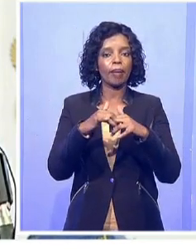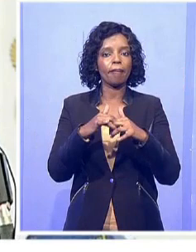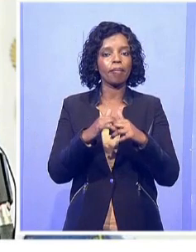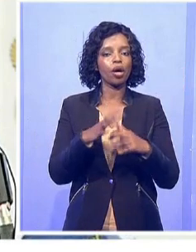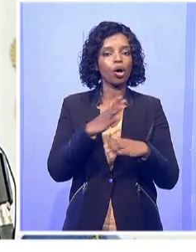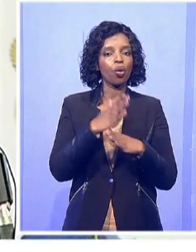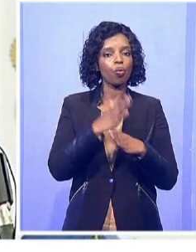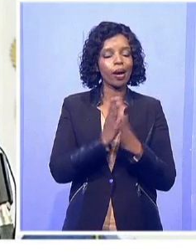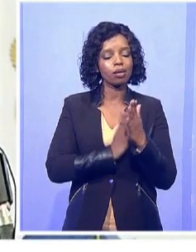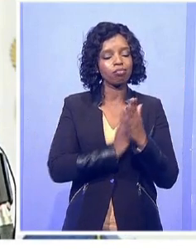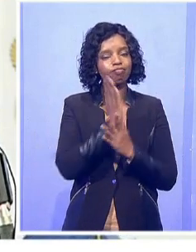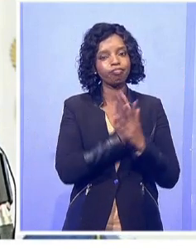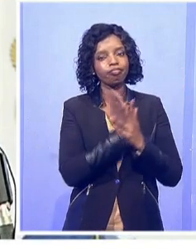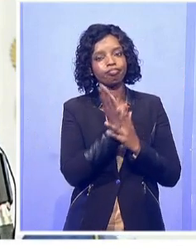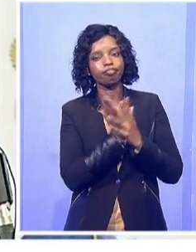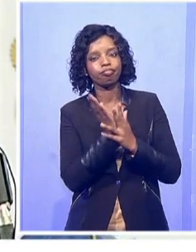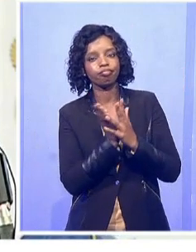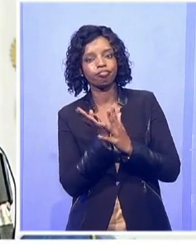which I'm sure